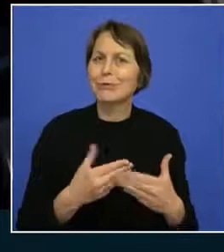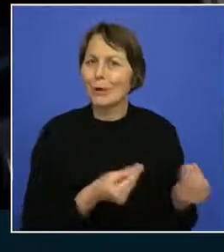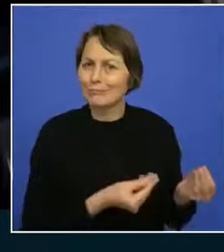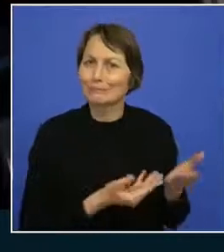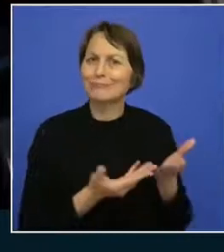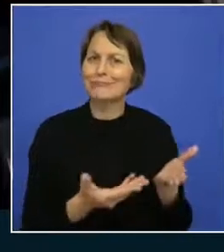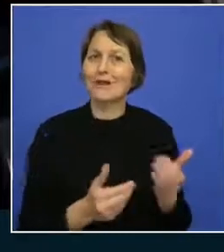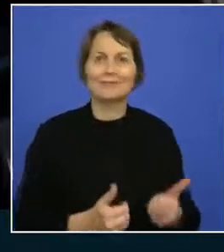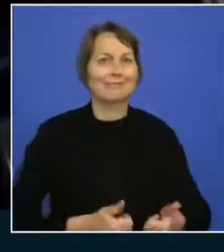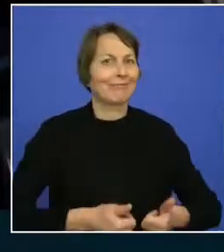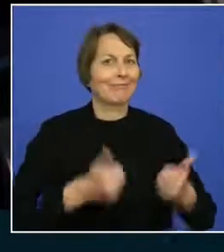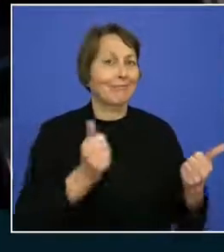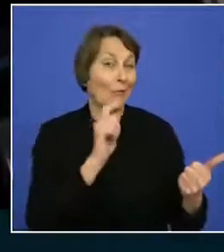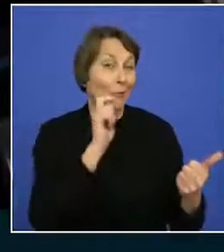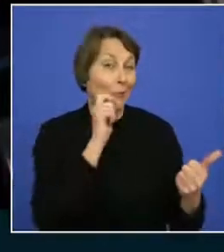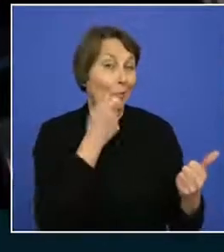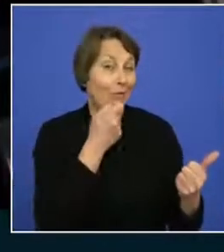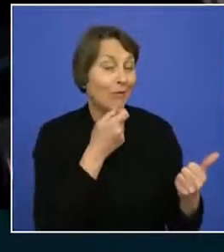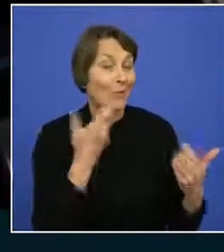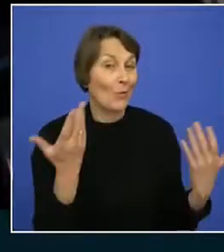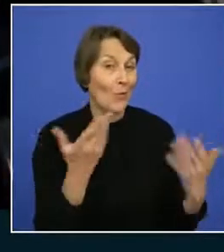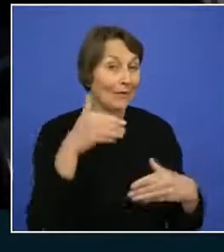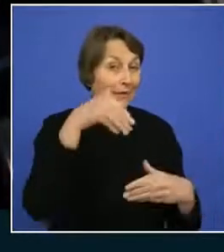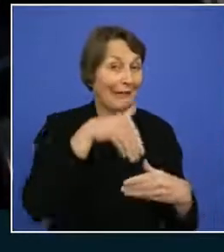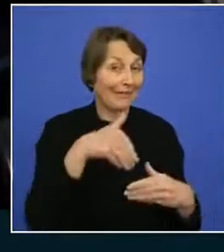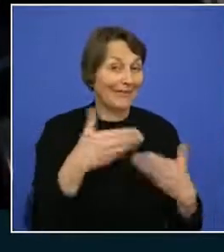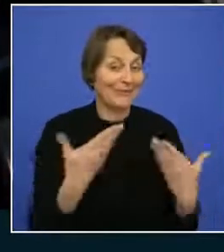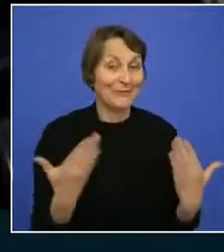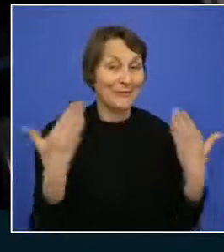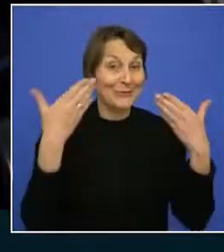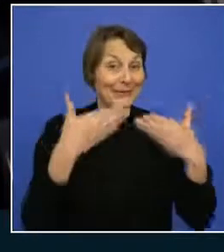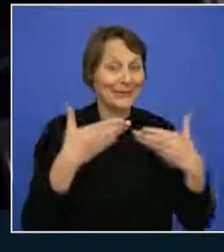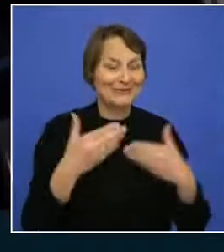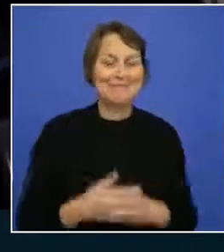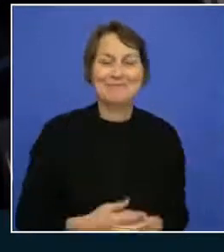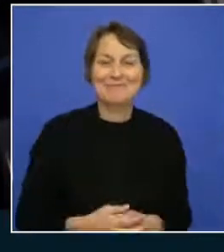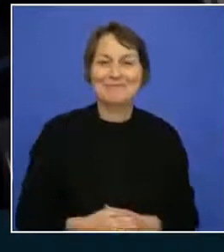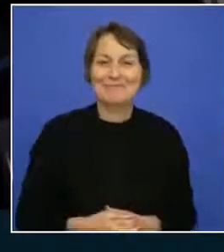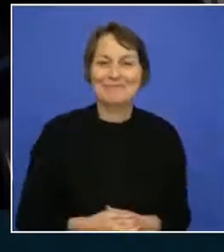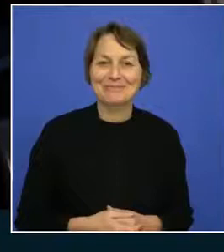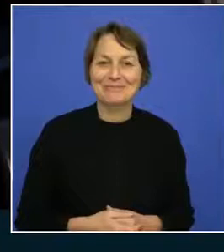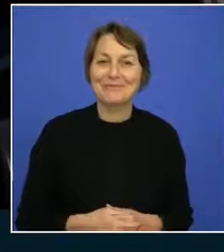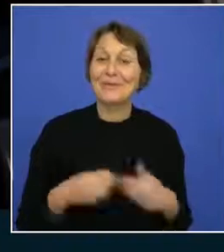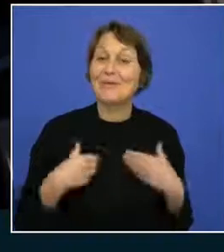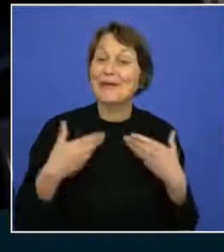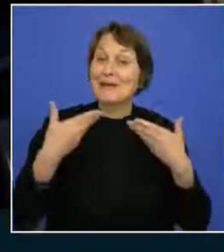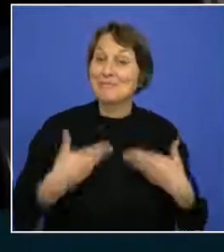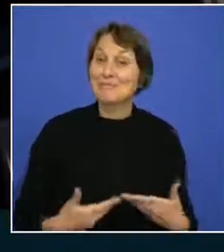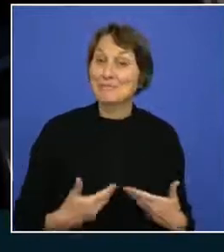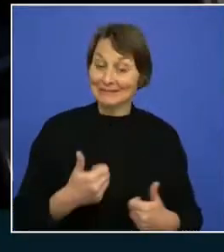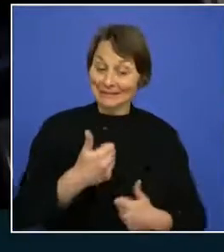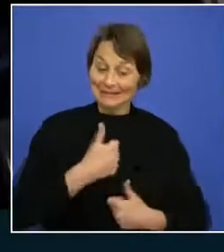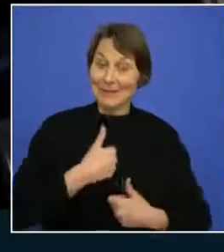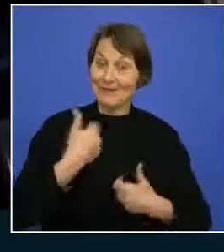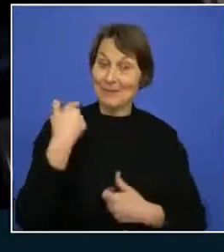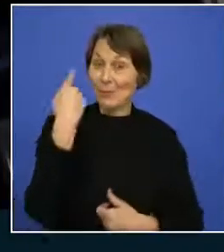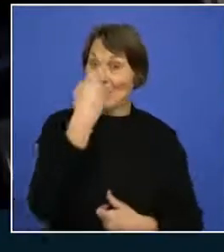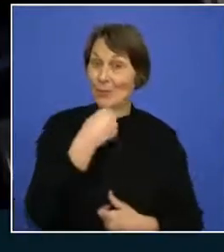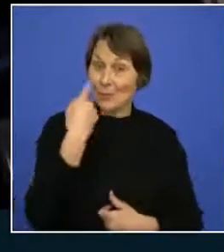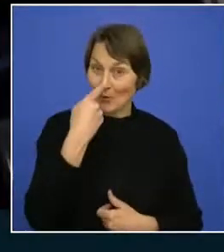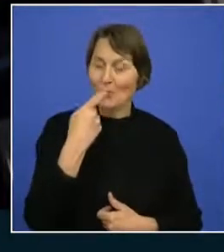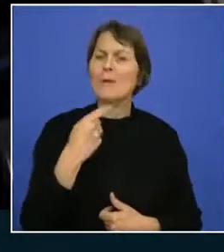evening. So, guess this is me introducing myself. So, my name is Esther